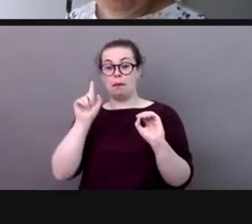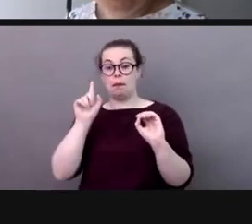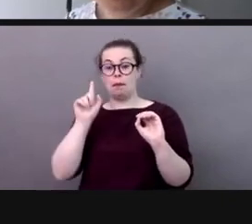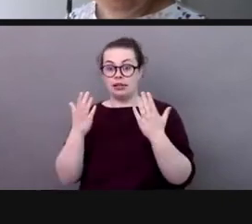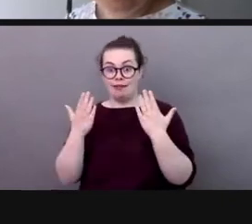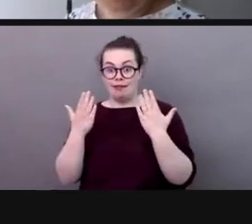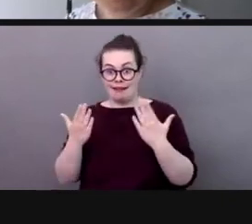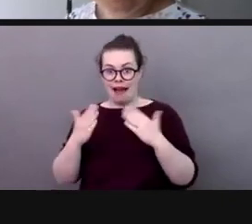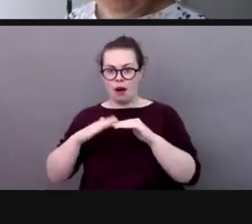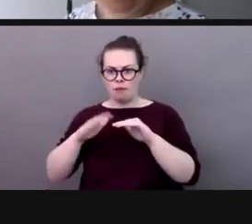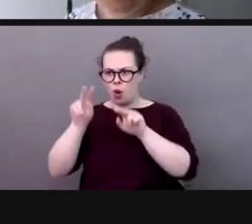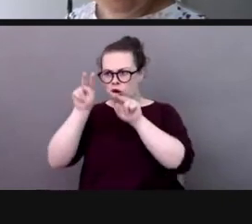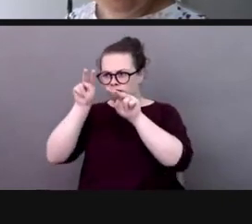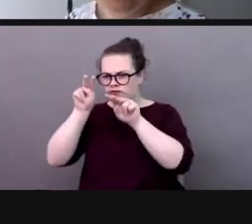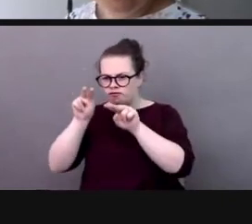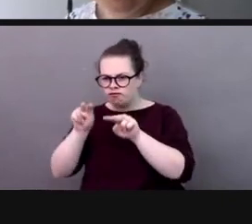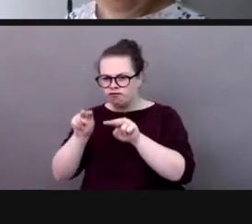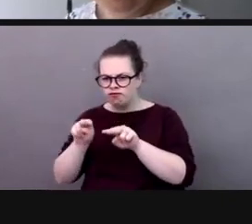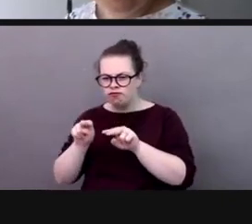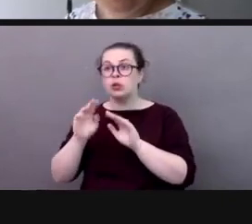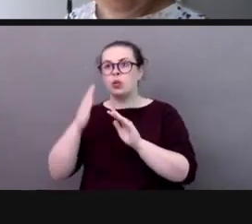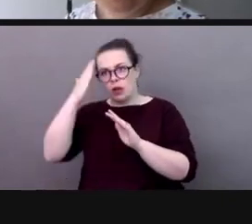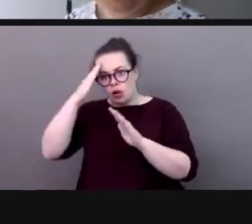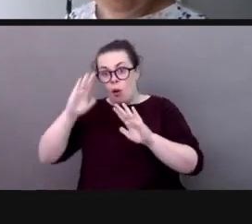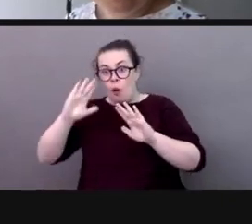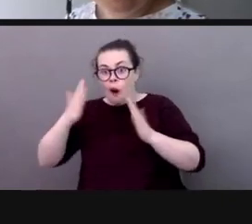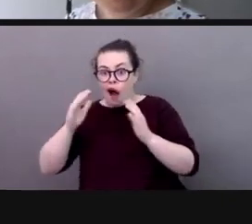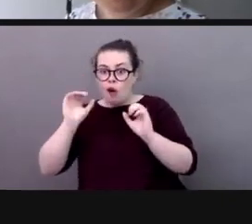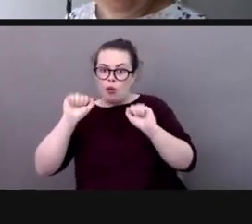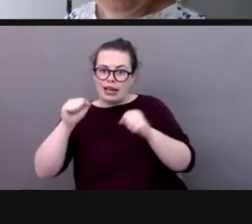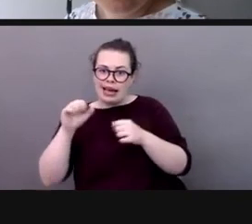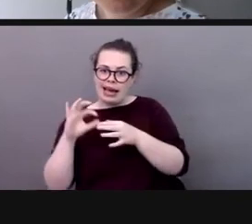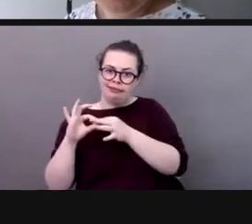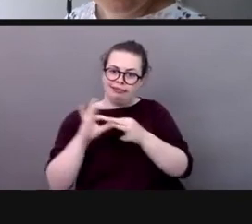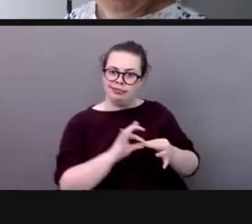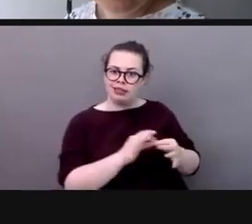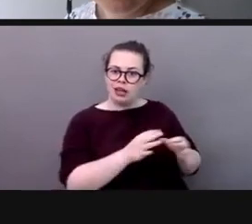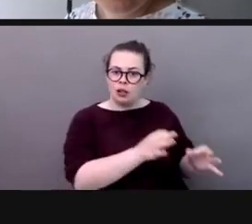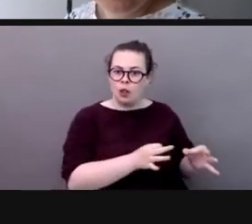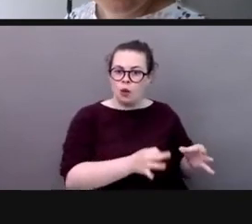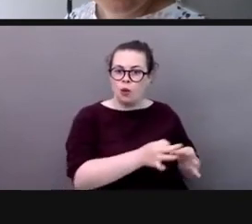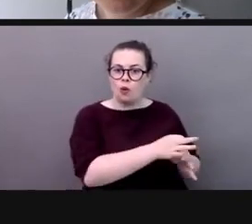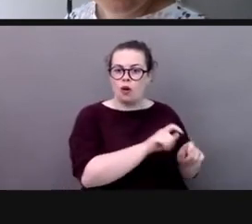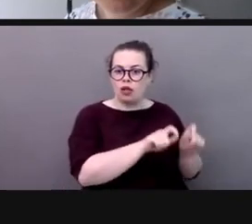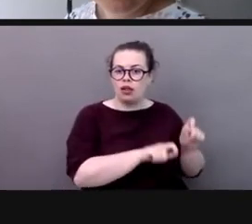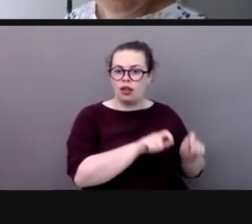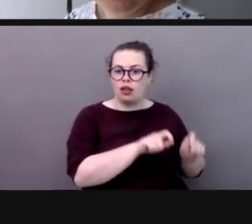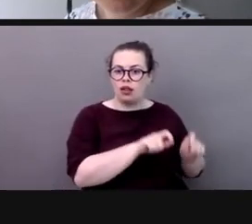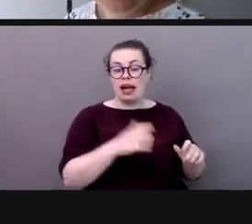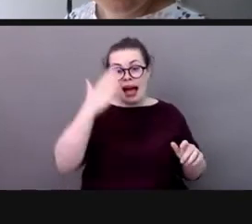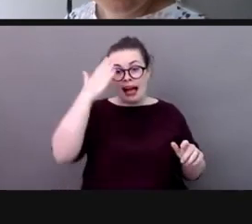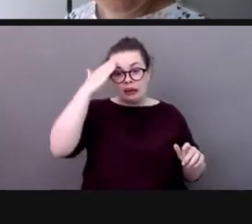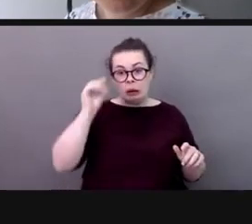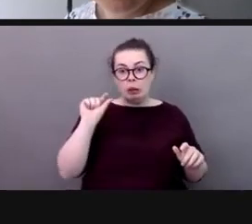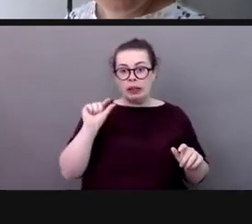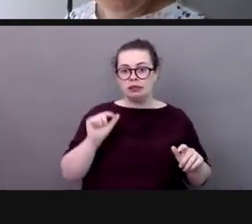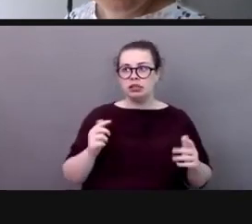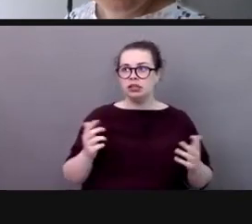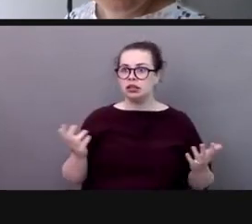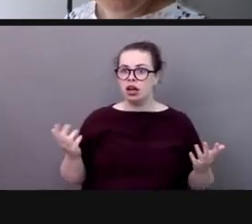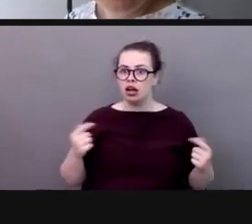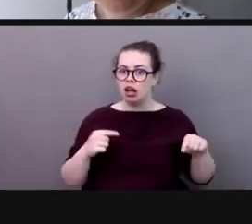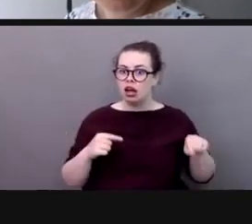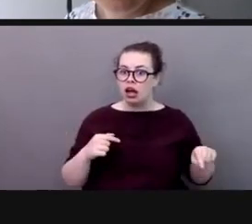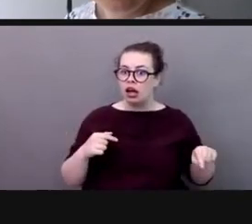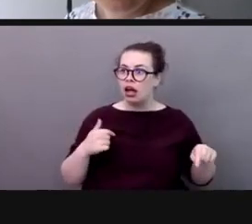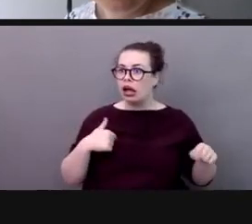to localization. I know from a local perspective it might be difficult to understand,